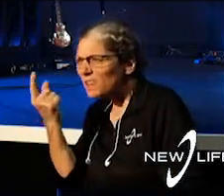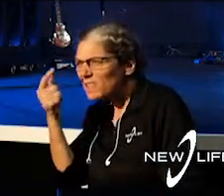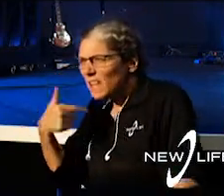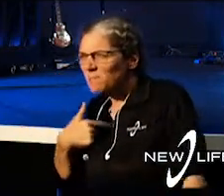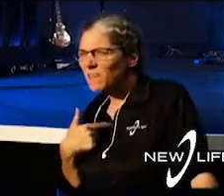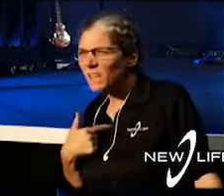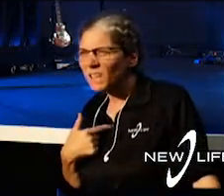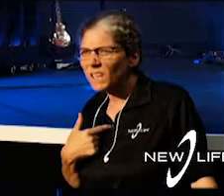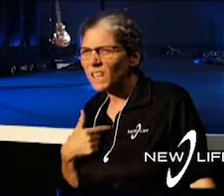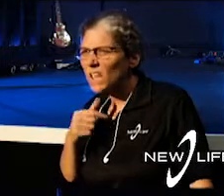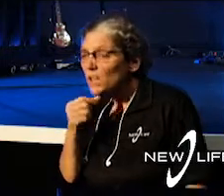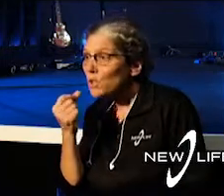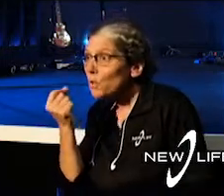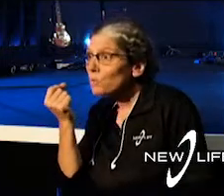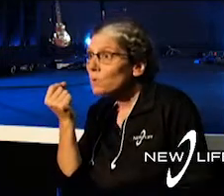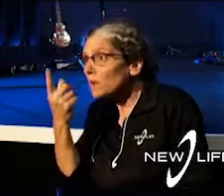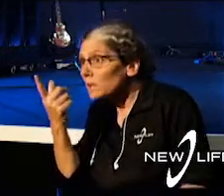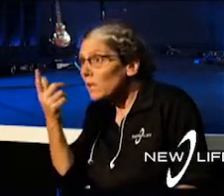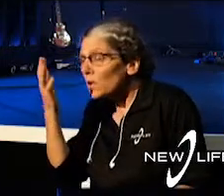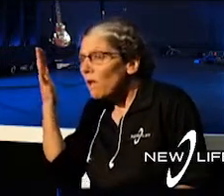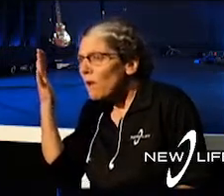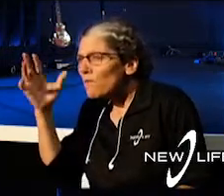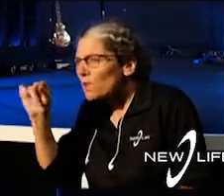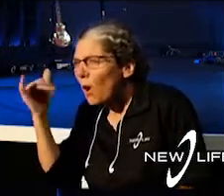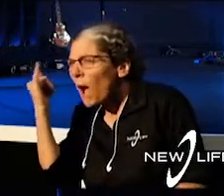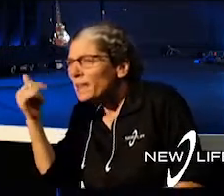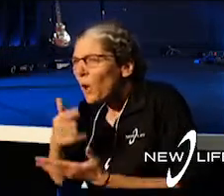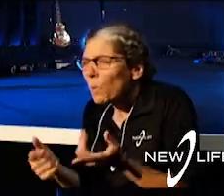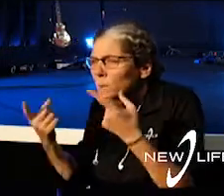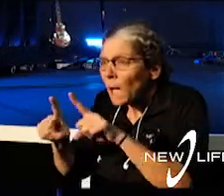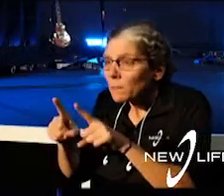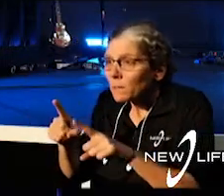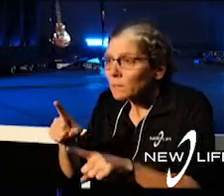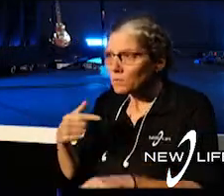me, you don't get what I'm going through, so let's fight about it.